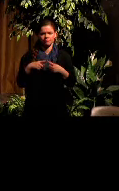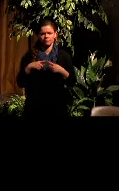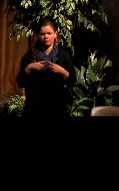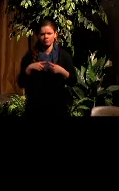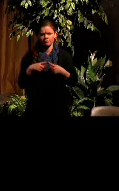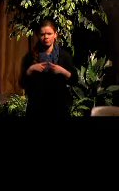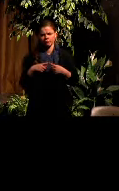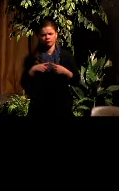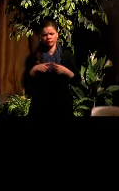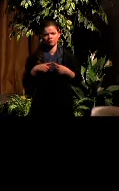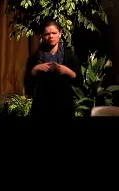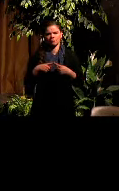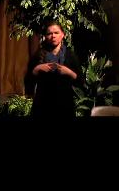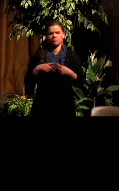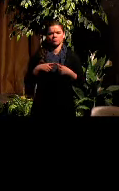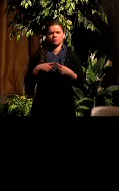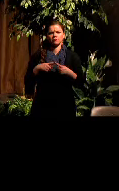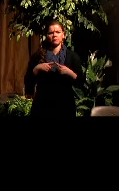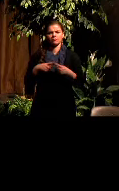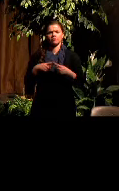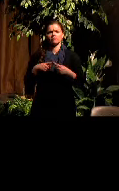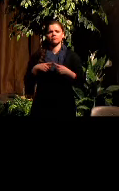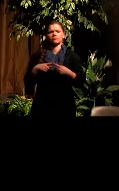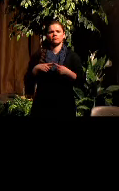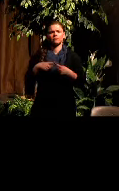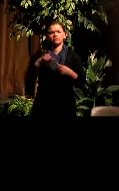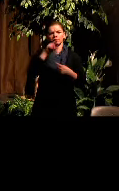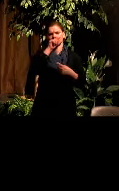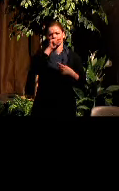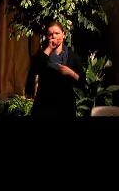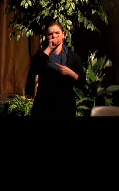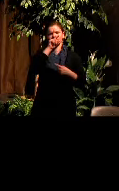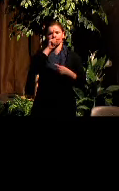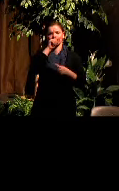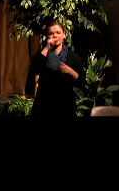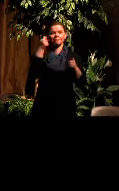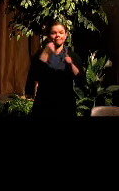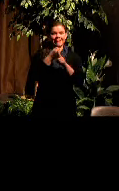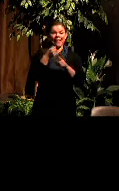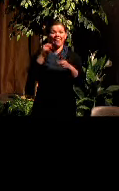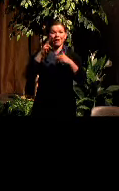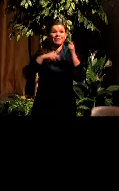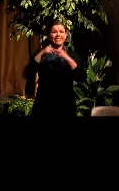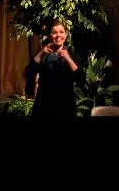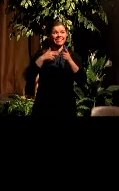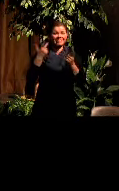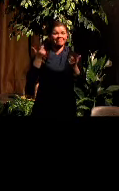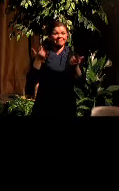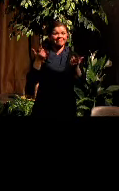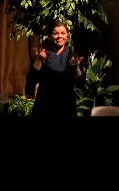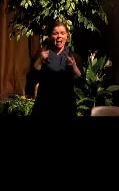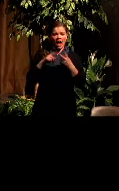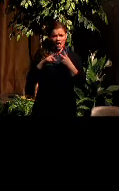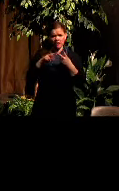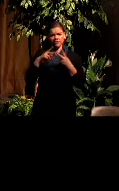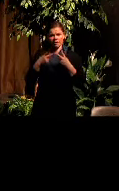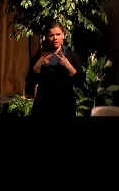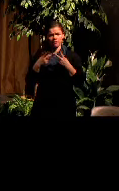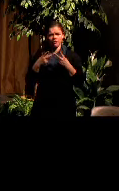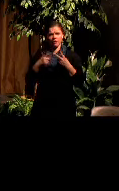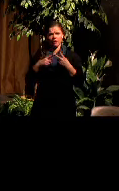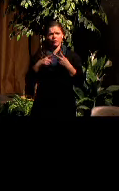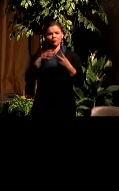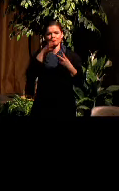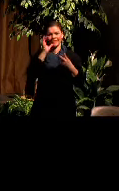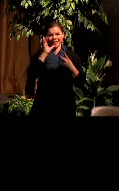what can individuals do besides keeping cats inside and drinking bird-friendly coffee? Thank you very